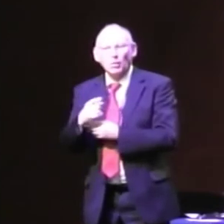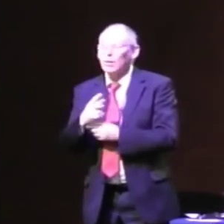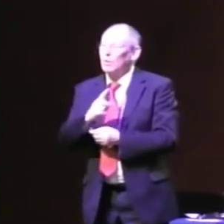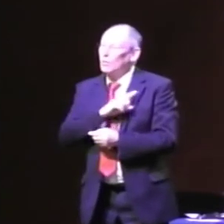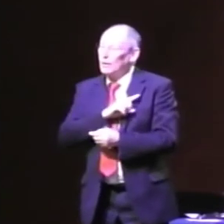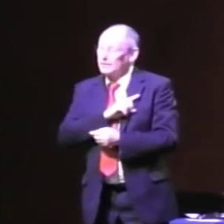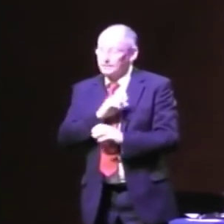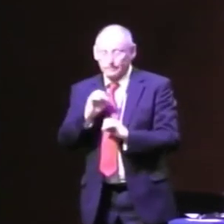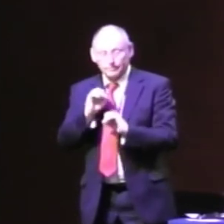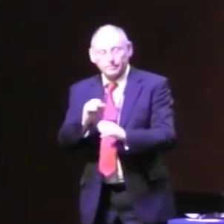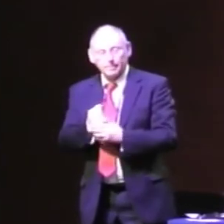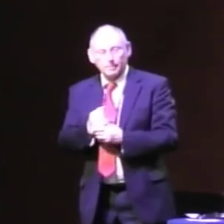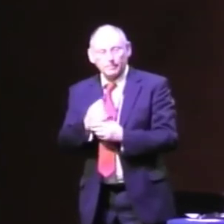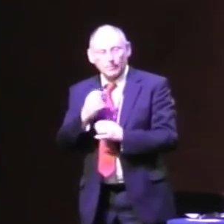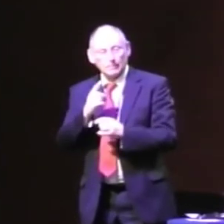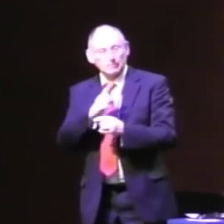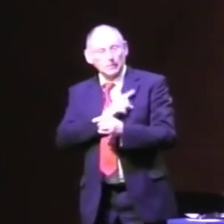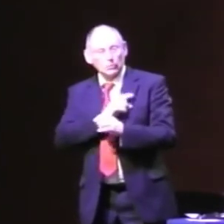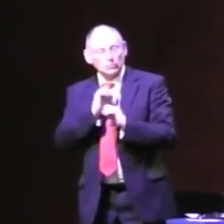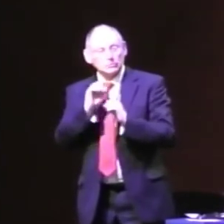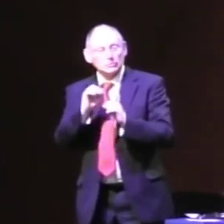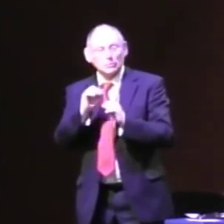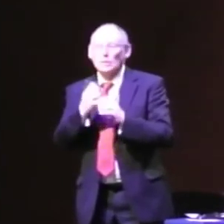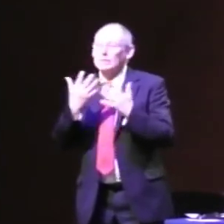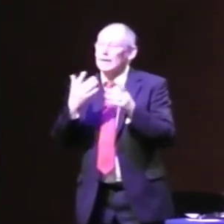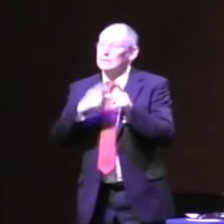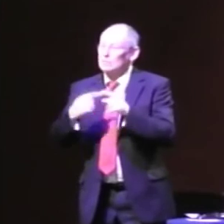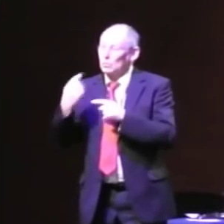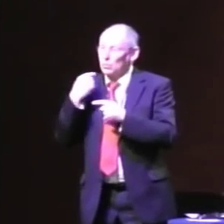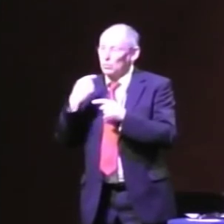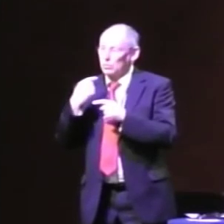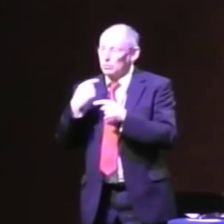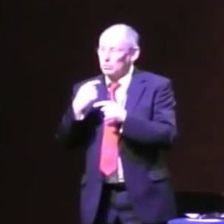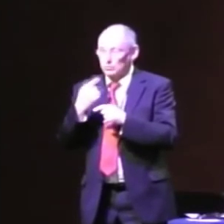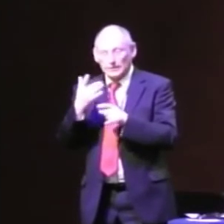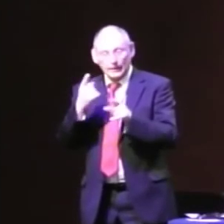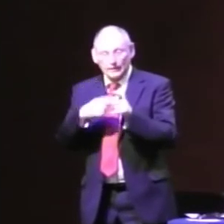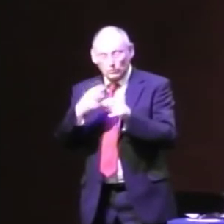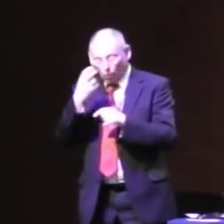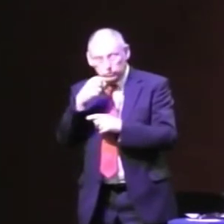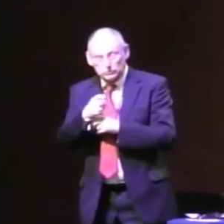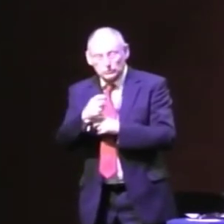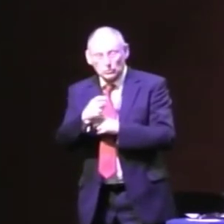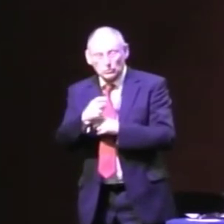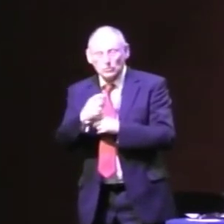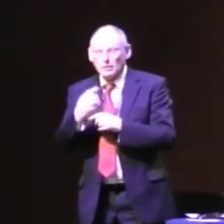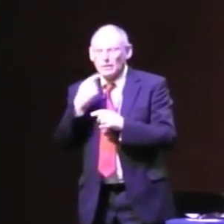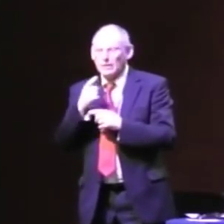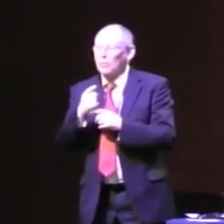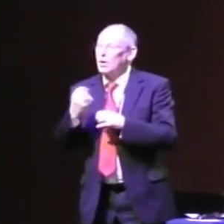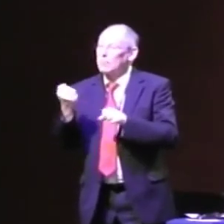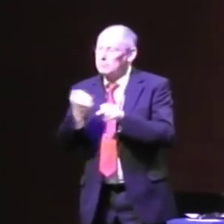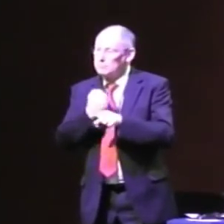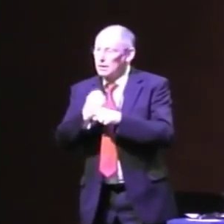is that? It's because 10 years ago, and these schools are only 10 years old, 10 years ago they were